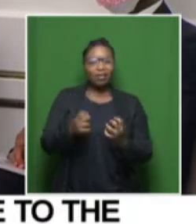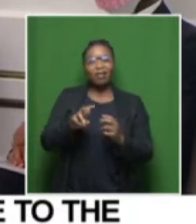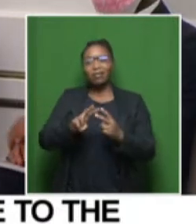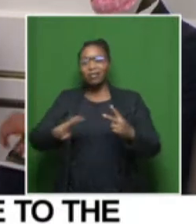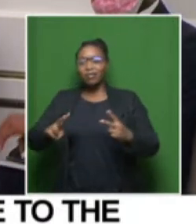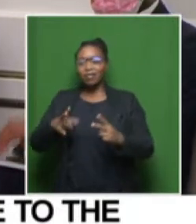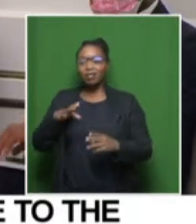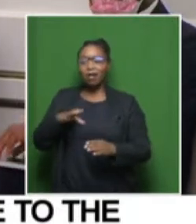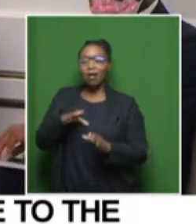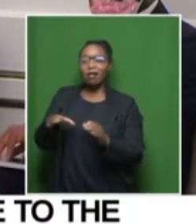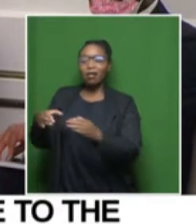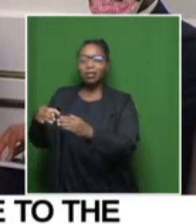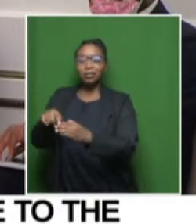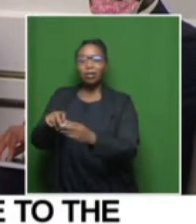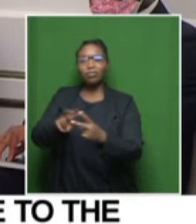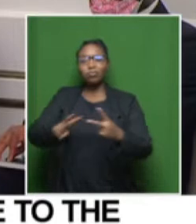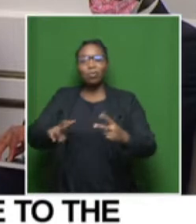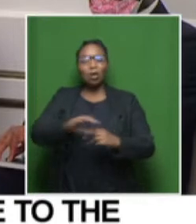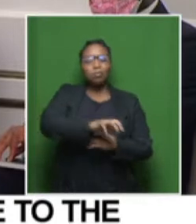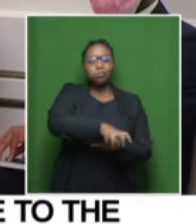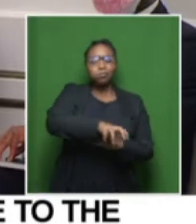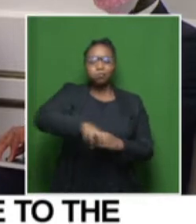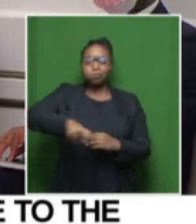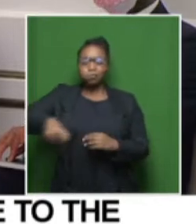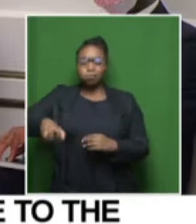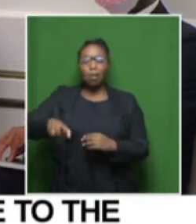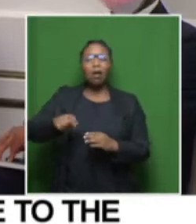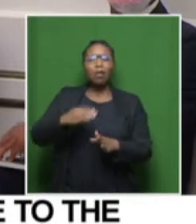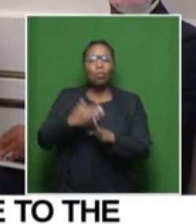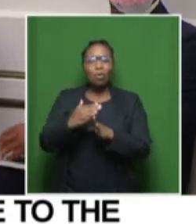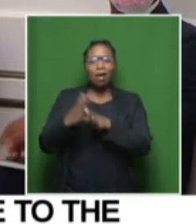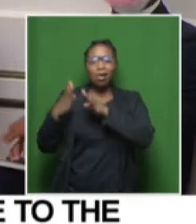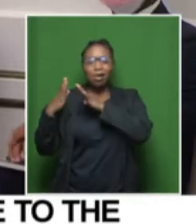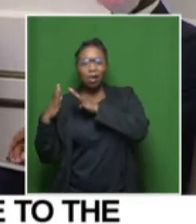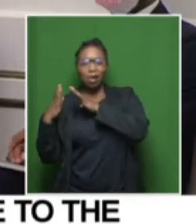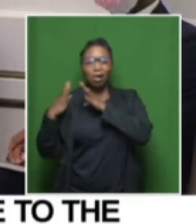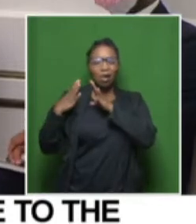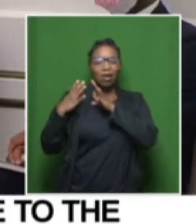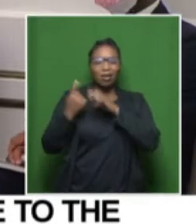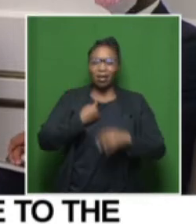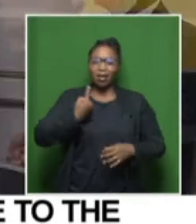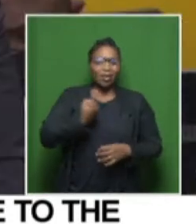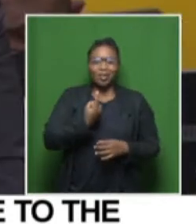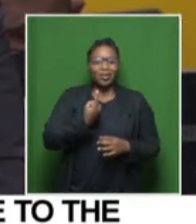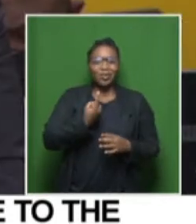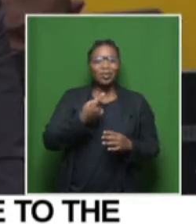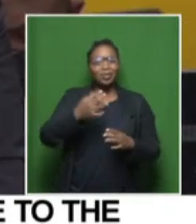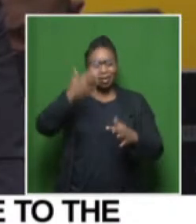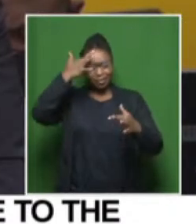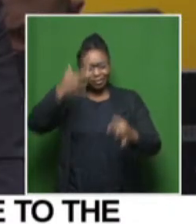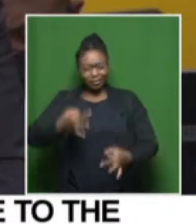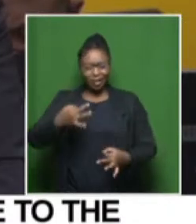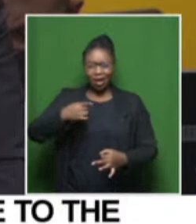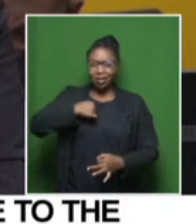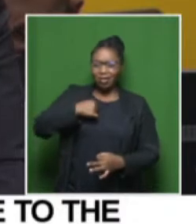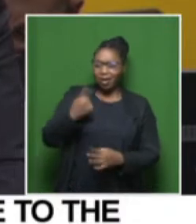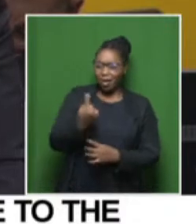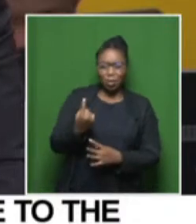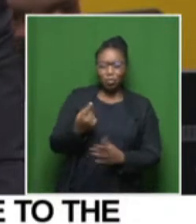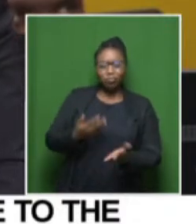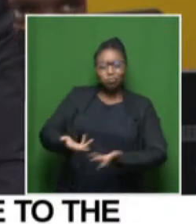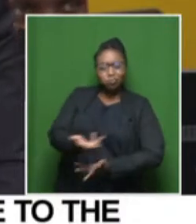for various provinces who have shared the load and tough decisions that have made in